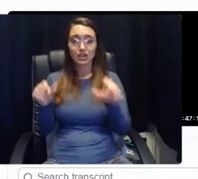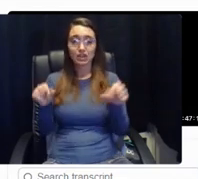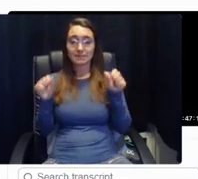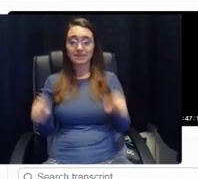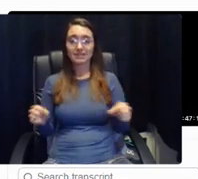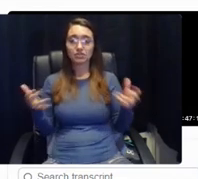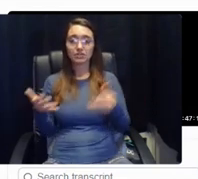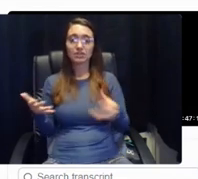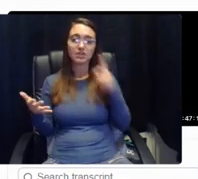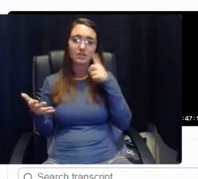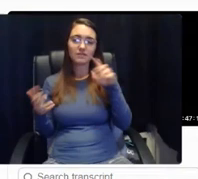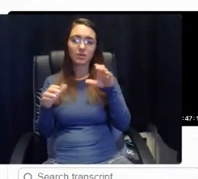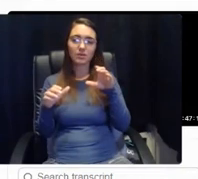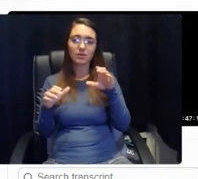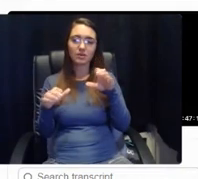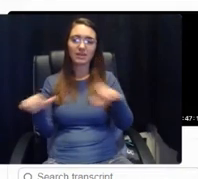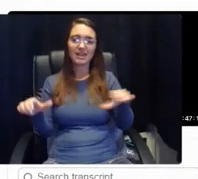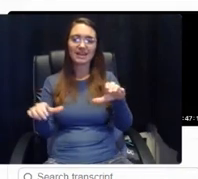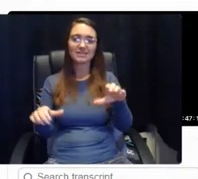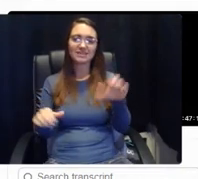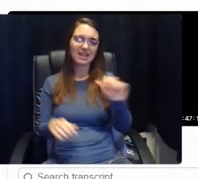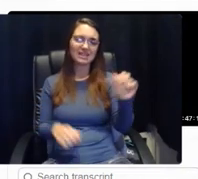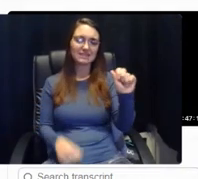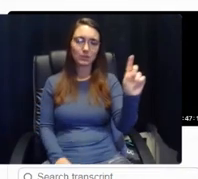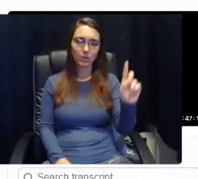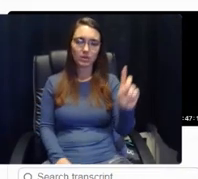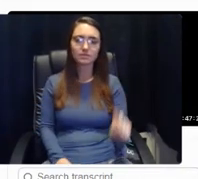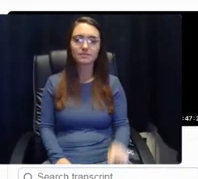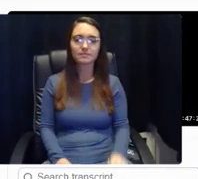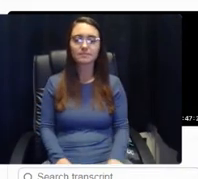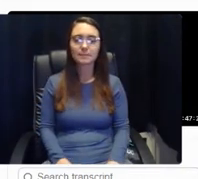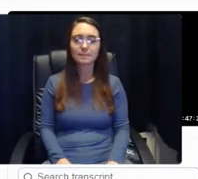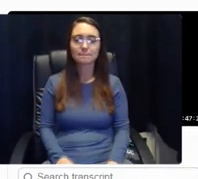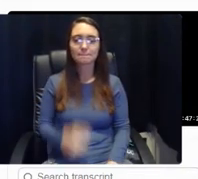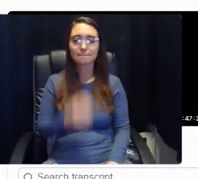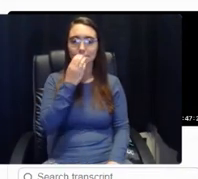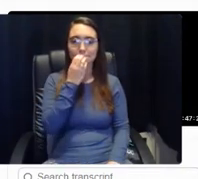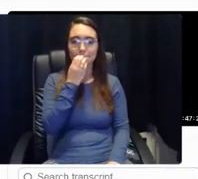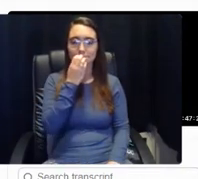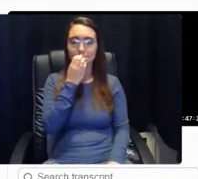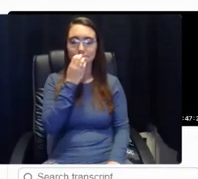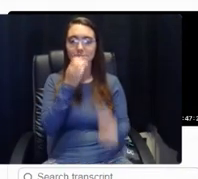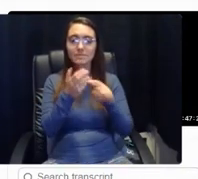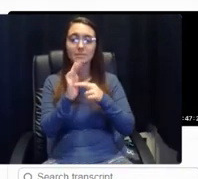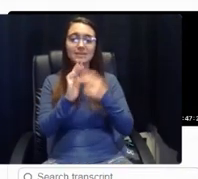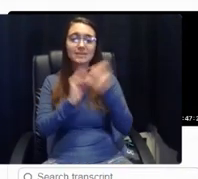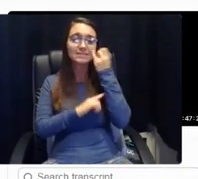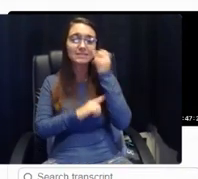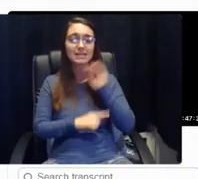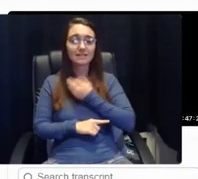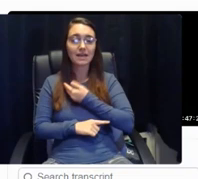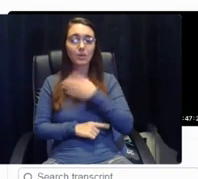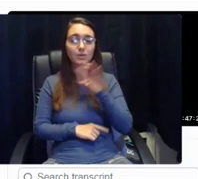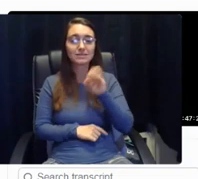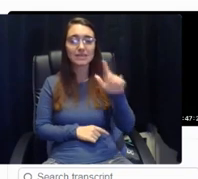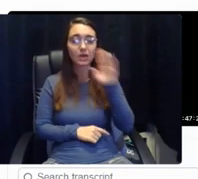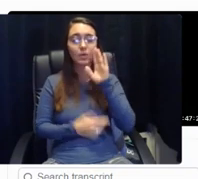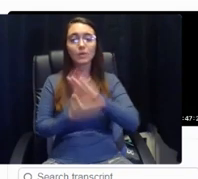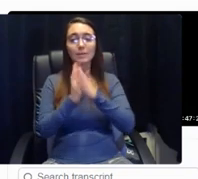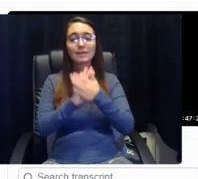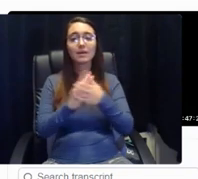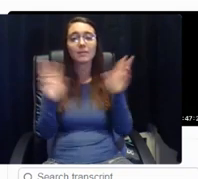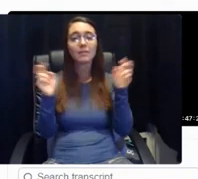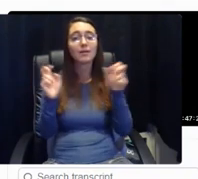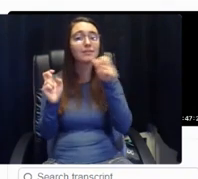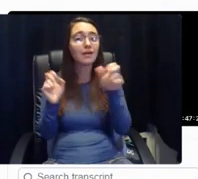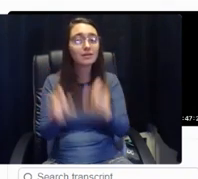all in activity of 1. So if our cell become non-standard right here, you see